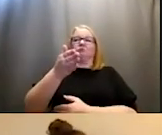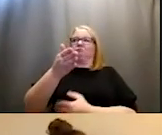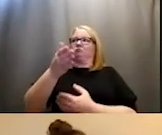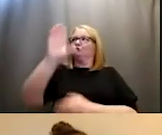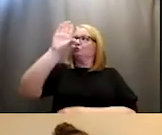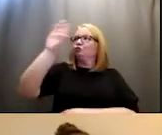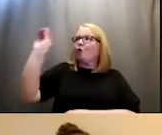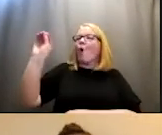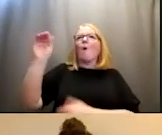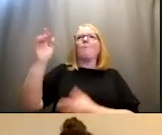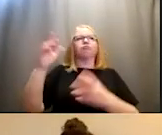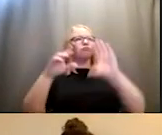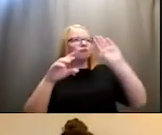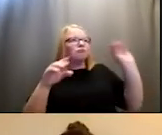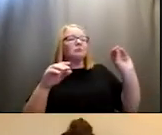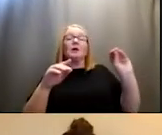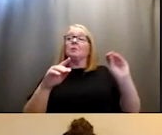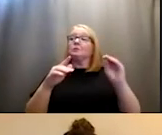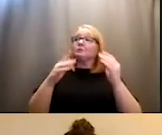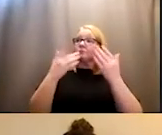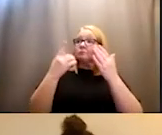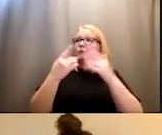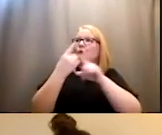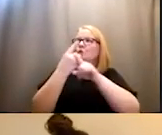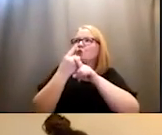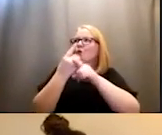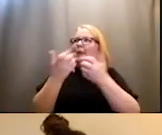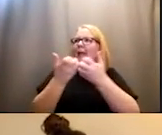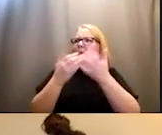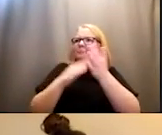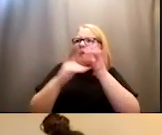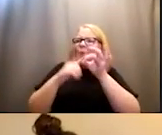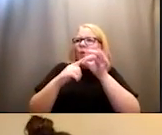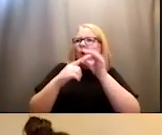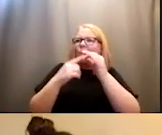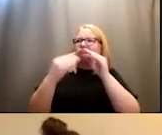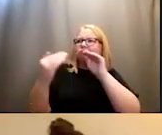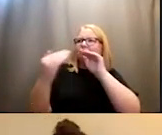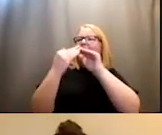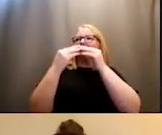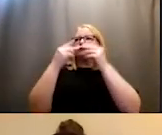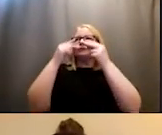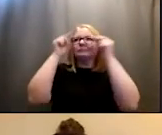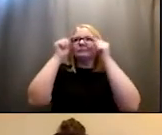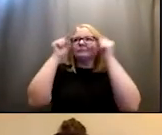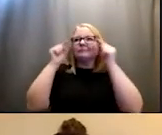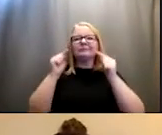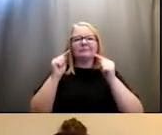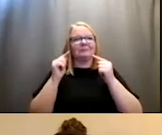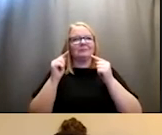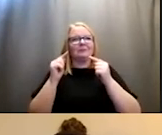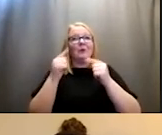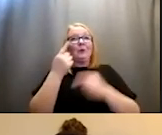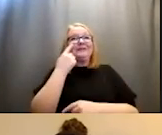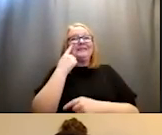and boutiques, and they would offer tutorials in how to get the Mary Quant makeup look. The images that you can see on the